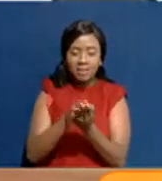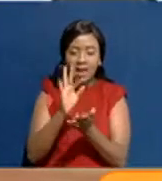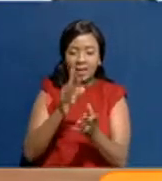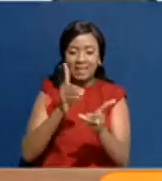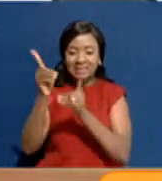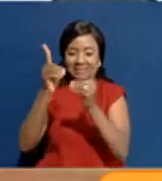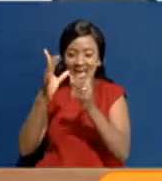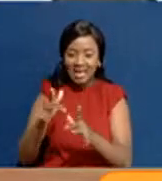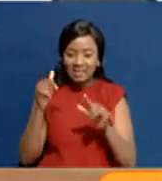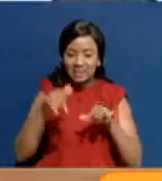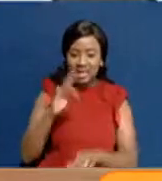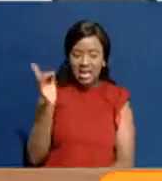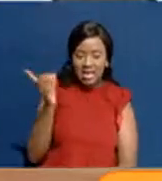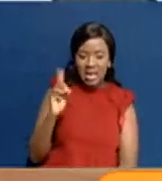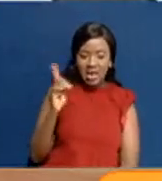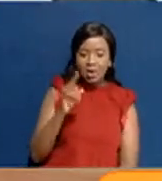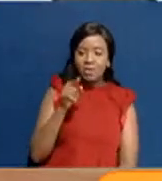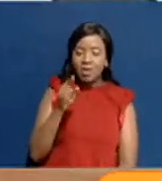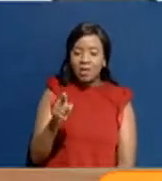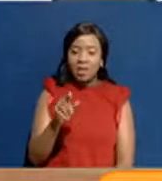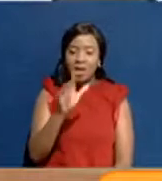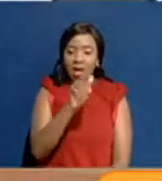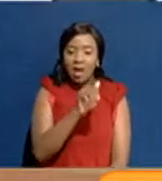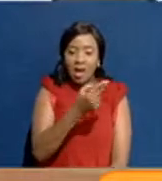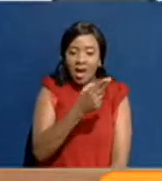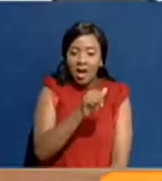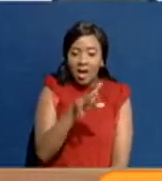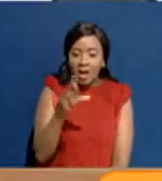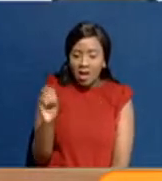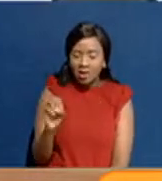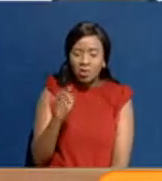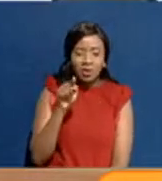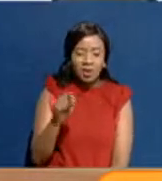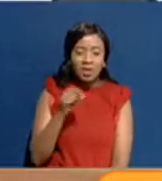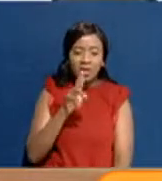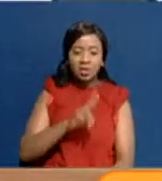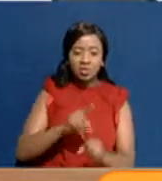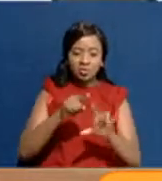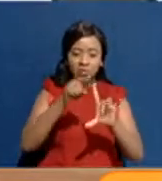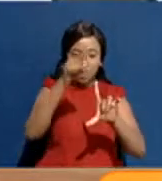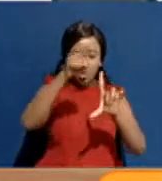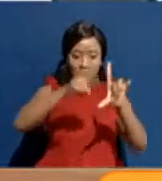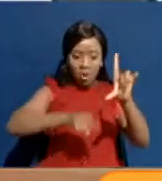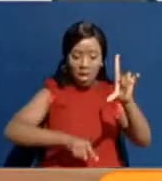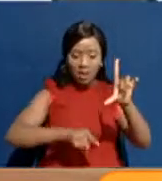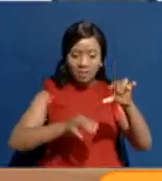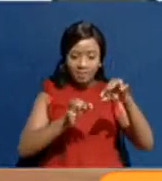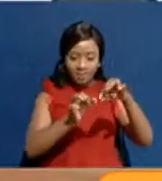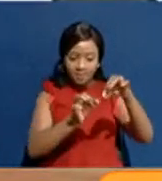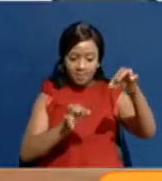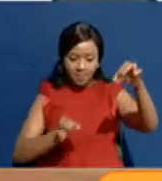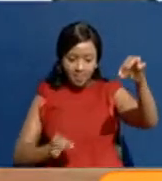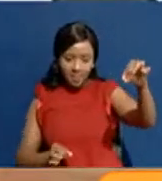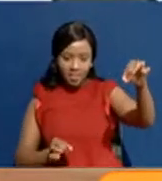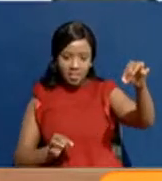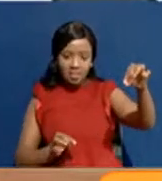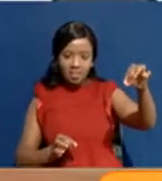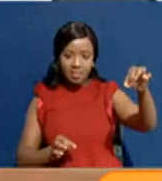Workman. He literally used a ruler to measure the amount of